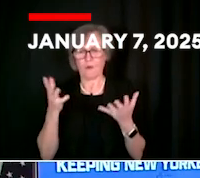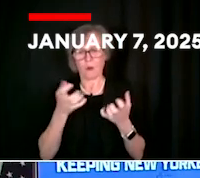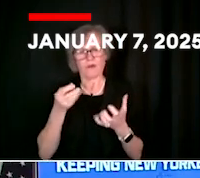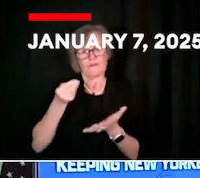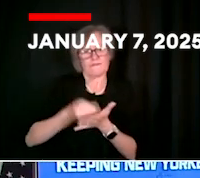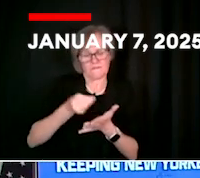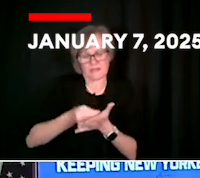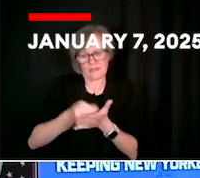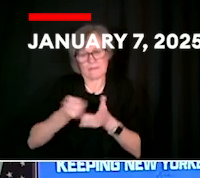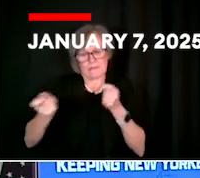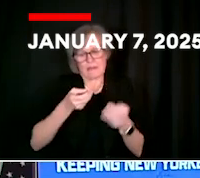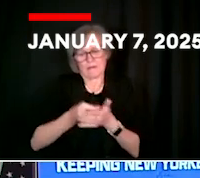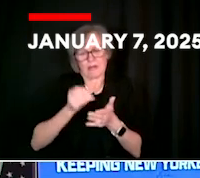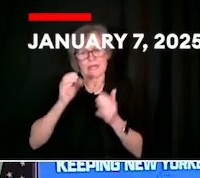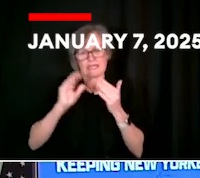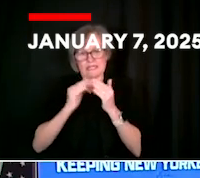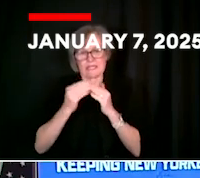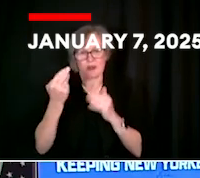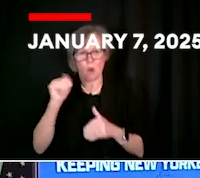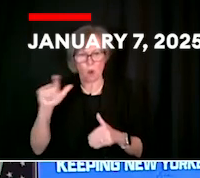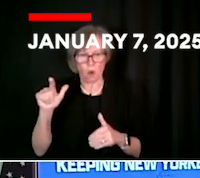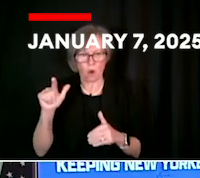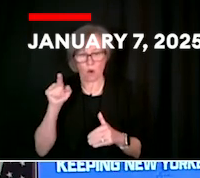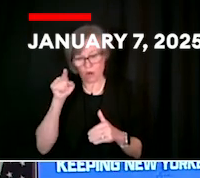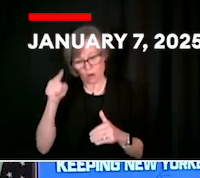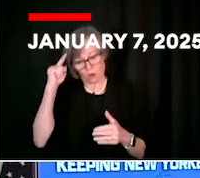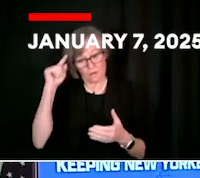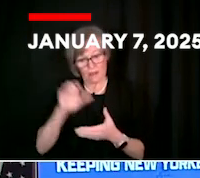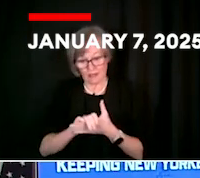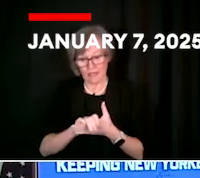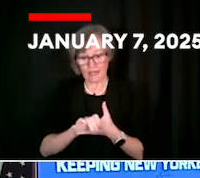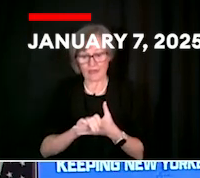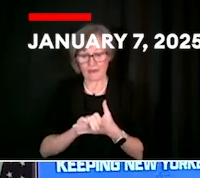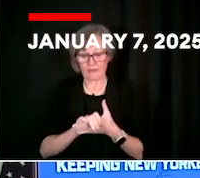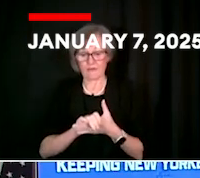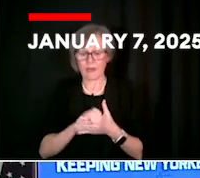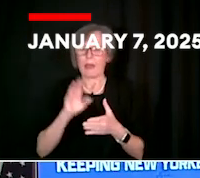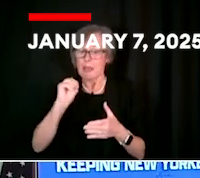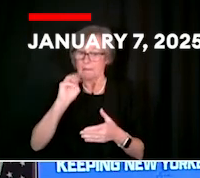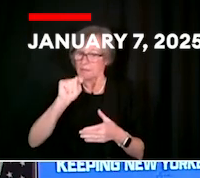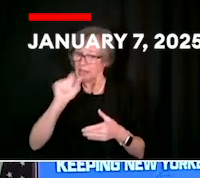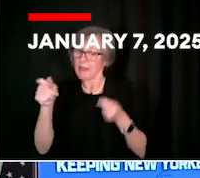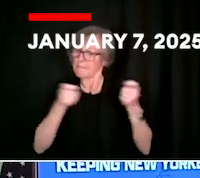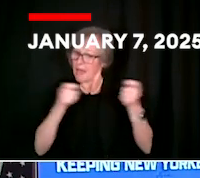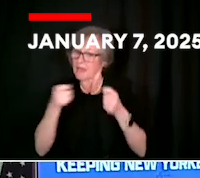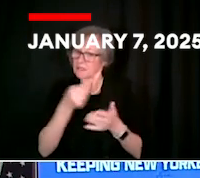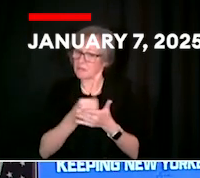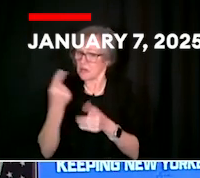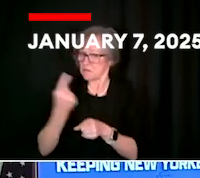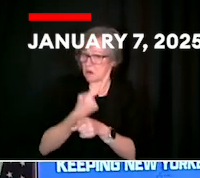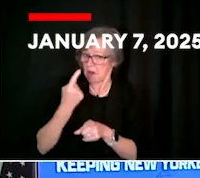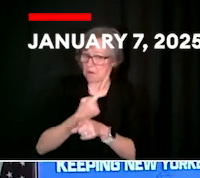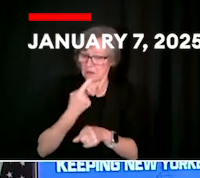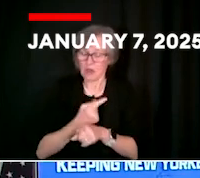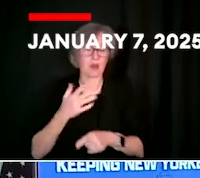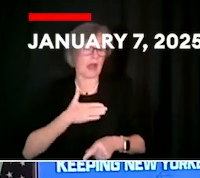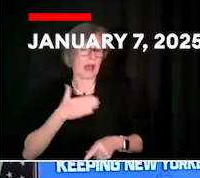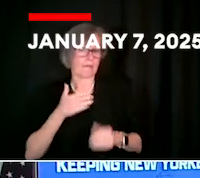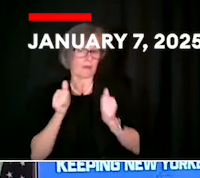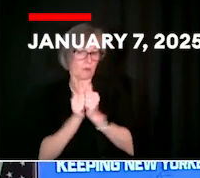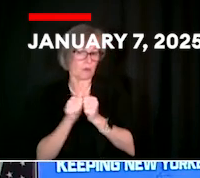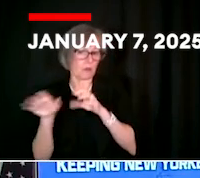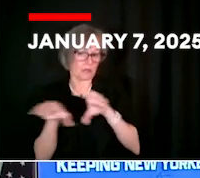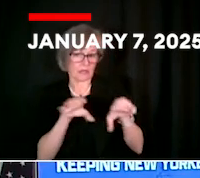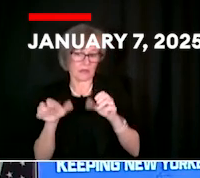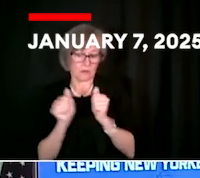money in City Hall. Do you believe, running New York City, that the MTA has managed its money properly, and are you happy with what it's been doing in the city over